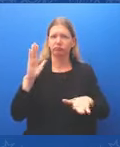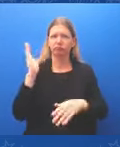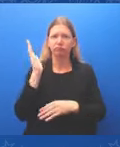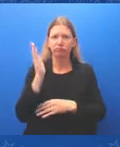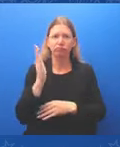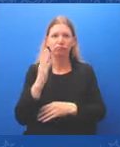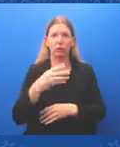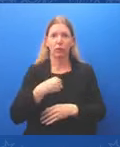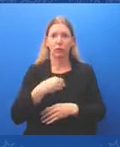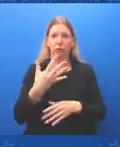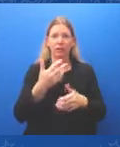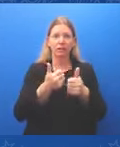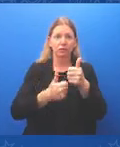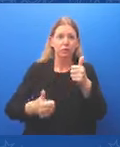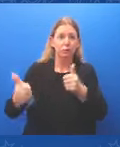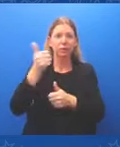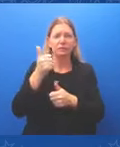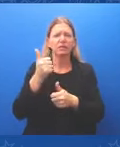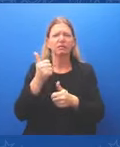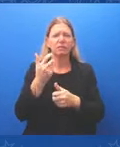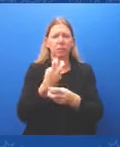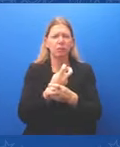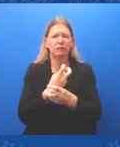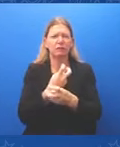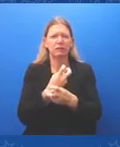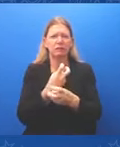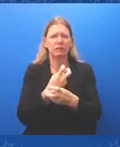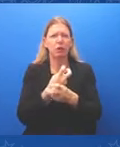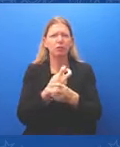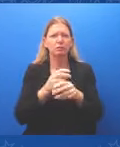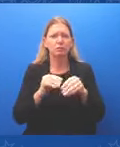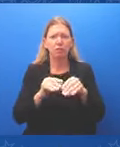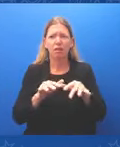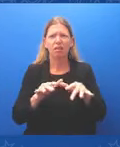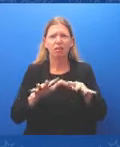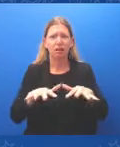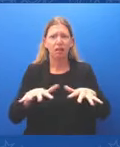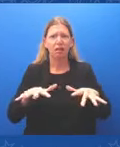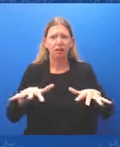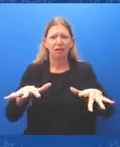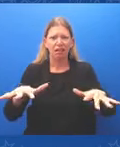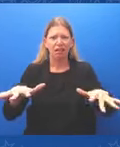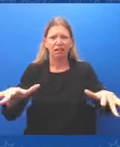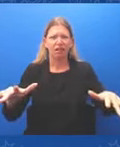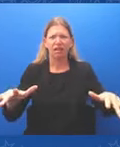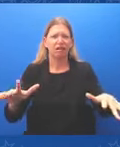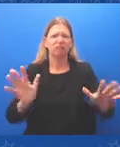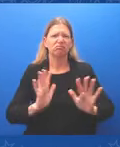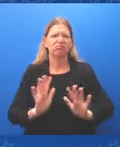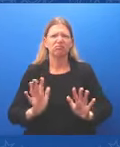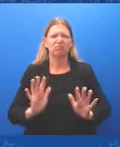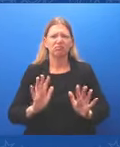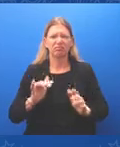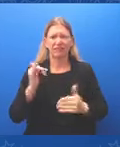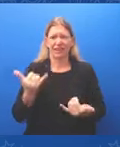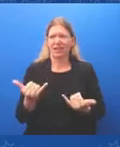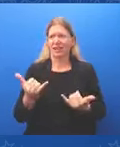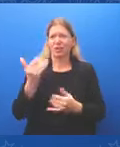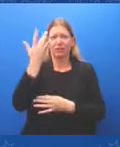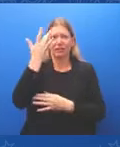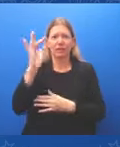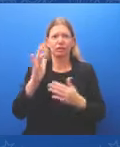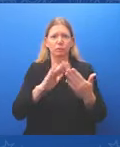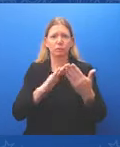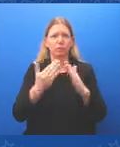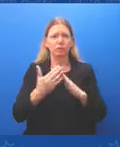faster and fester in our communities to the point where the intelligence community is determined, the U.S. intelligence community is determined